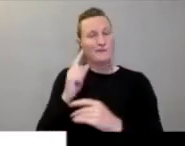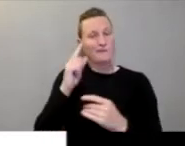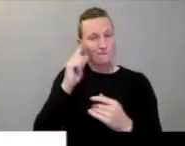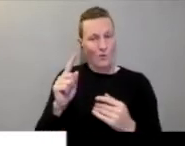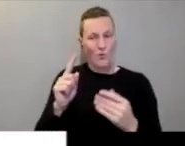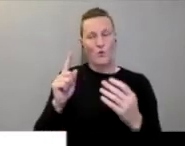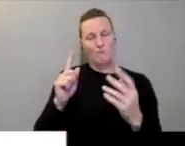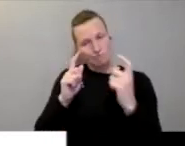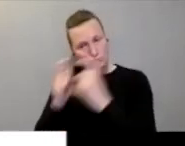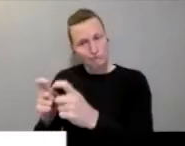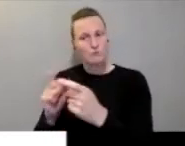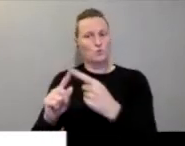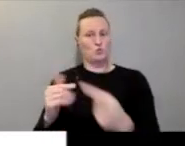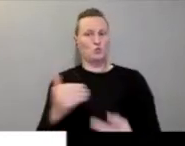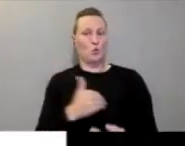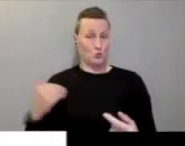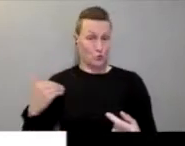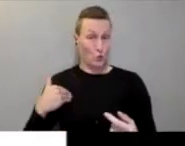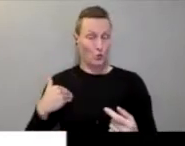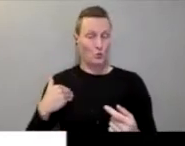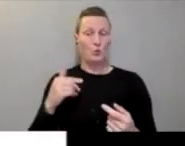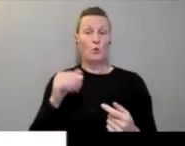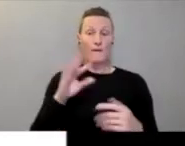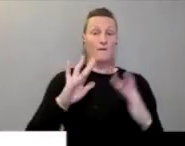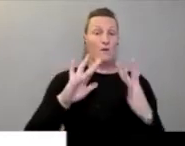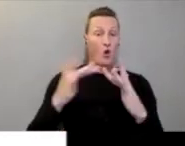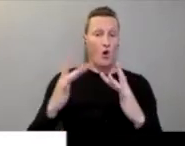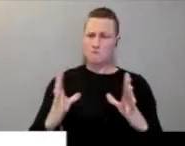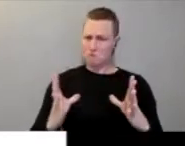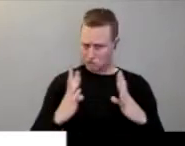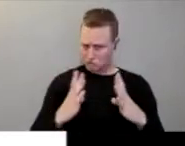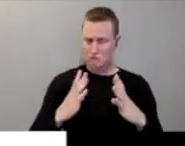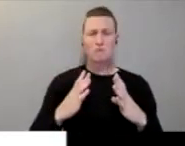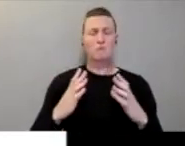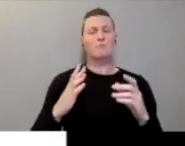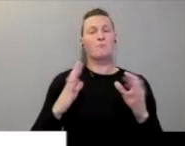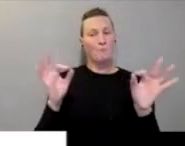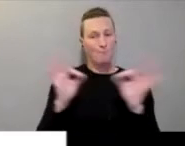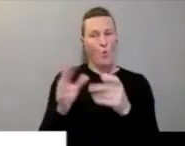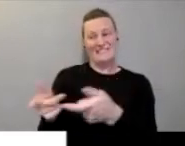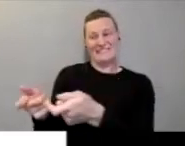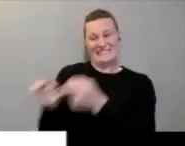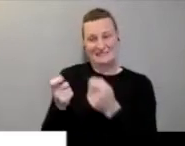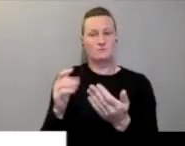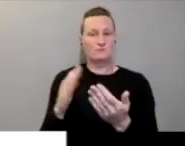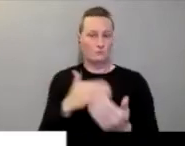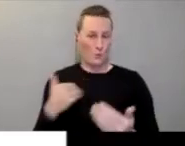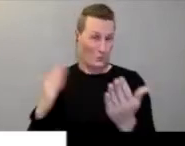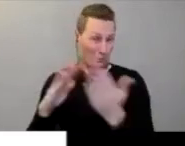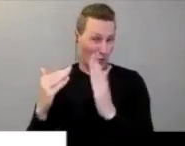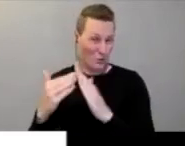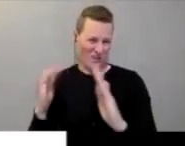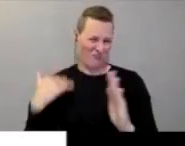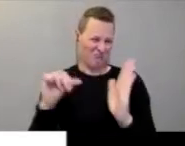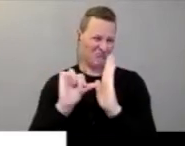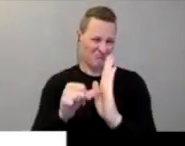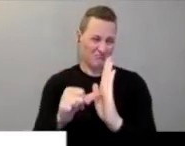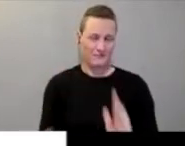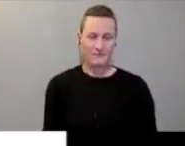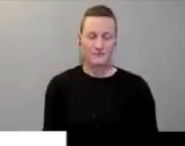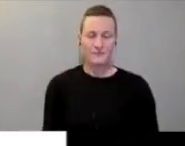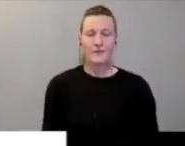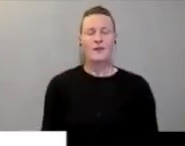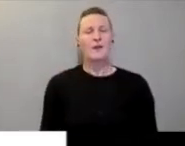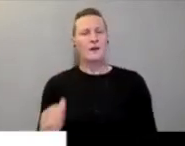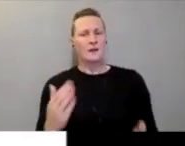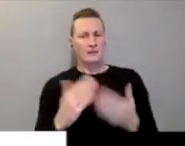I see a couple of questions. I'm trying to read and talk at the same time, which I'm not very good at, but I think there are a couple of questions around